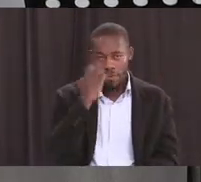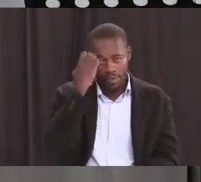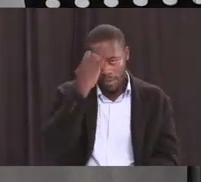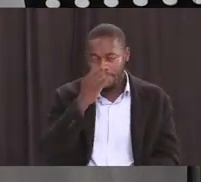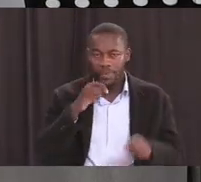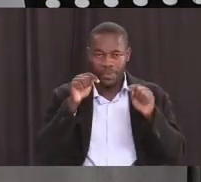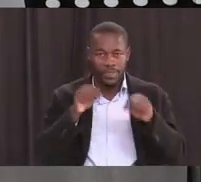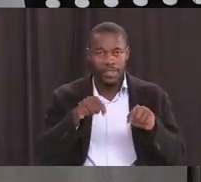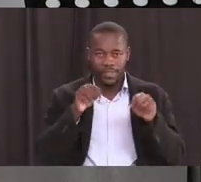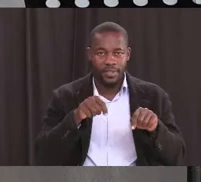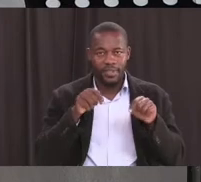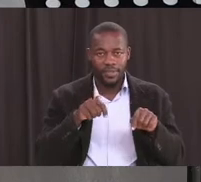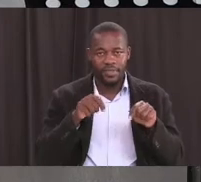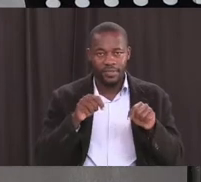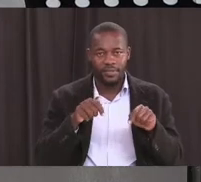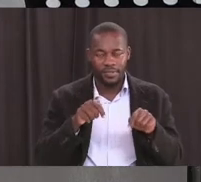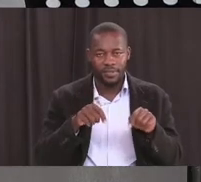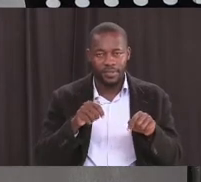It was there